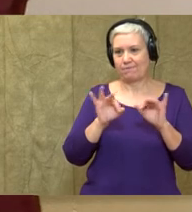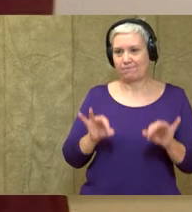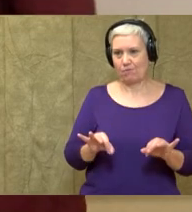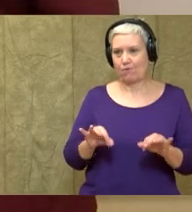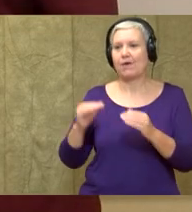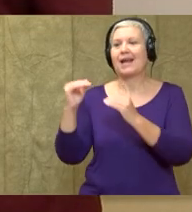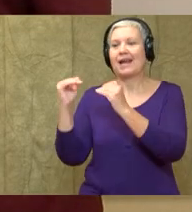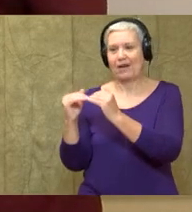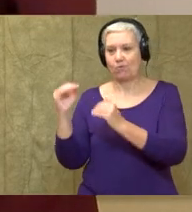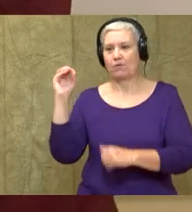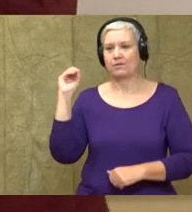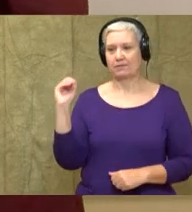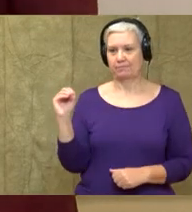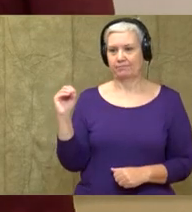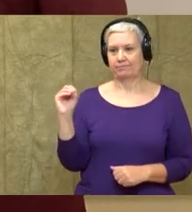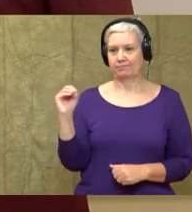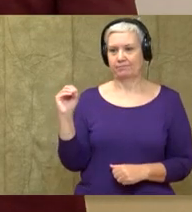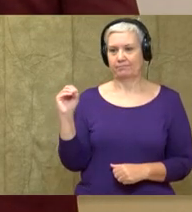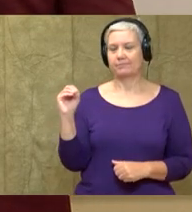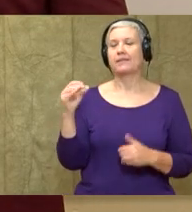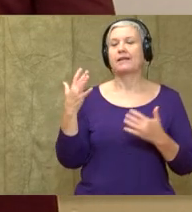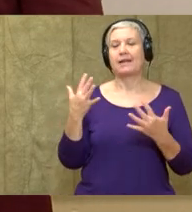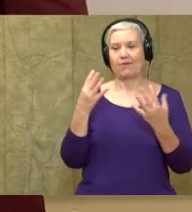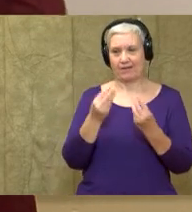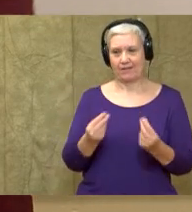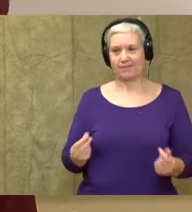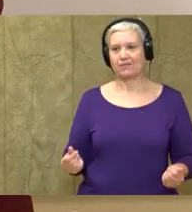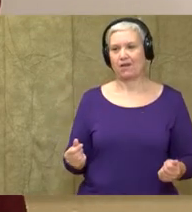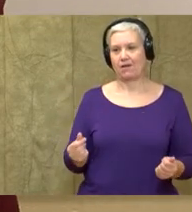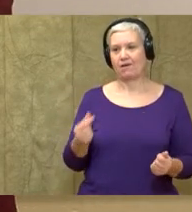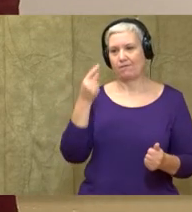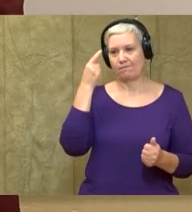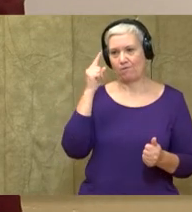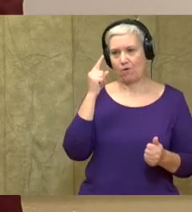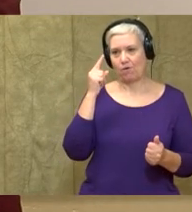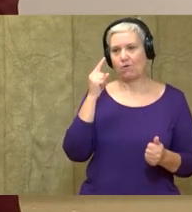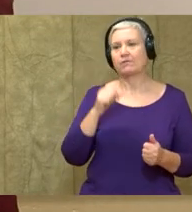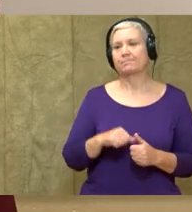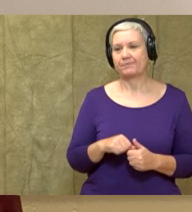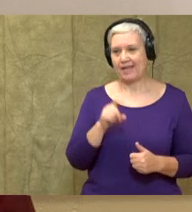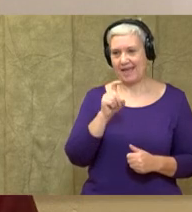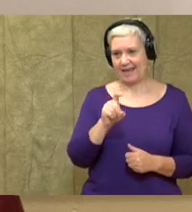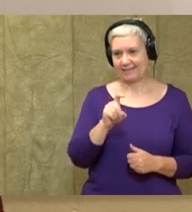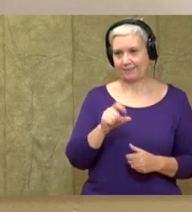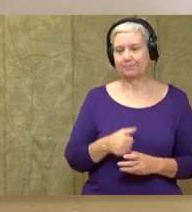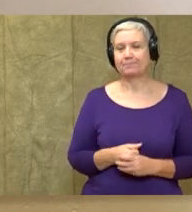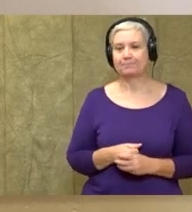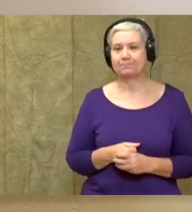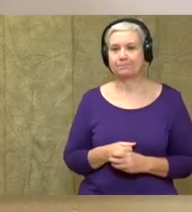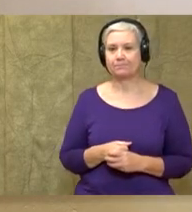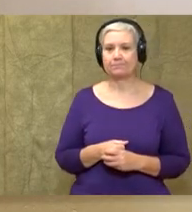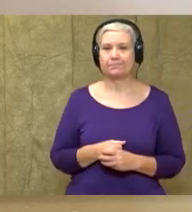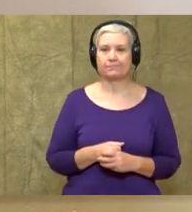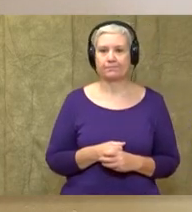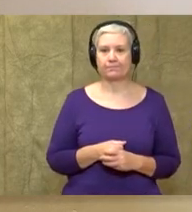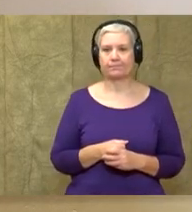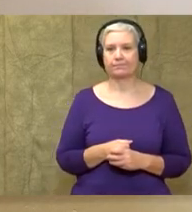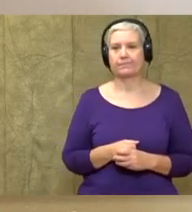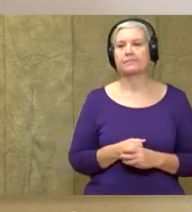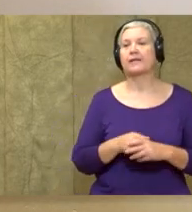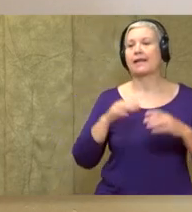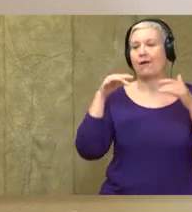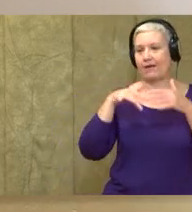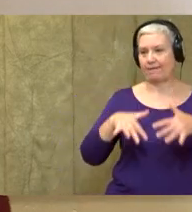set equal to 0 that allows me to solve for what I need. So if I'm thinking about this, I can